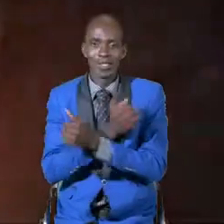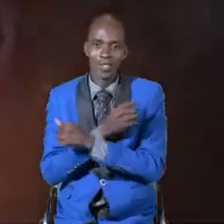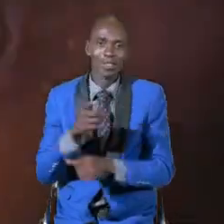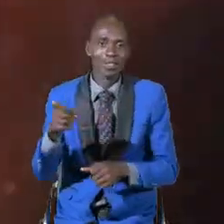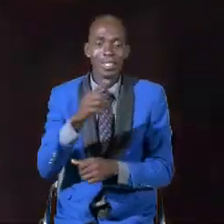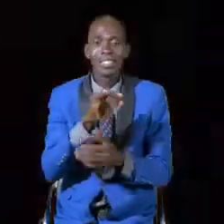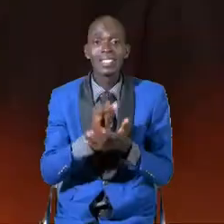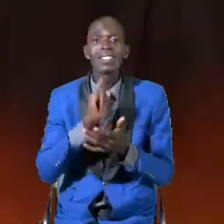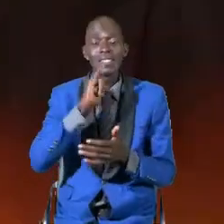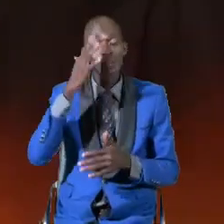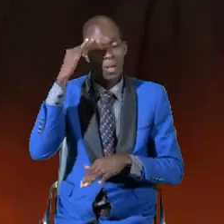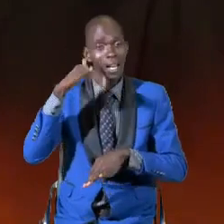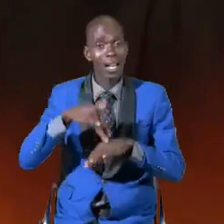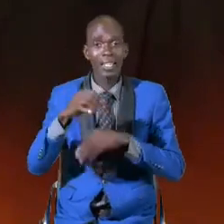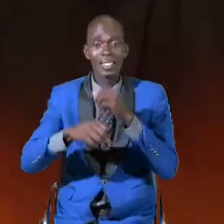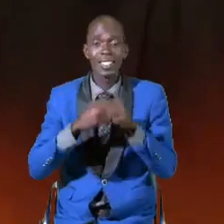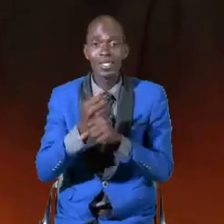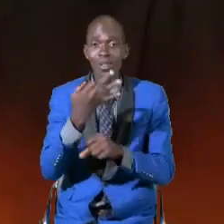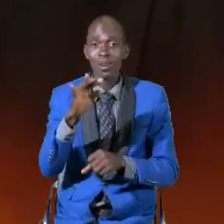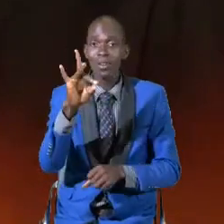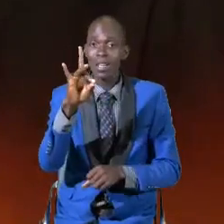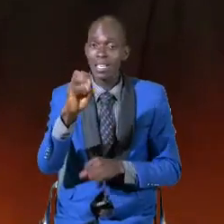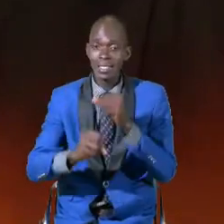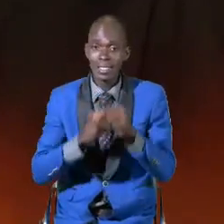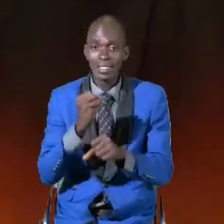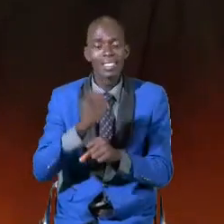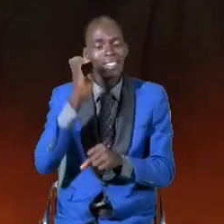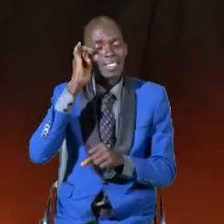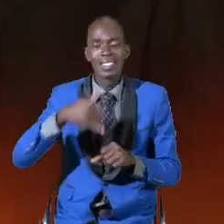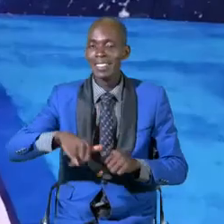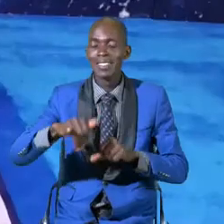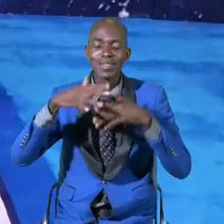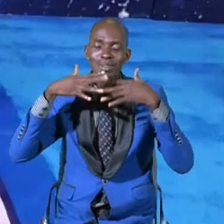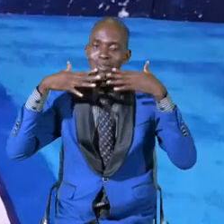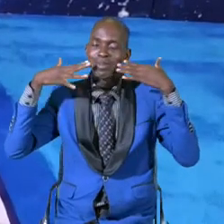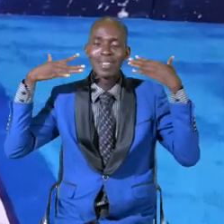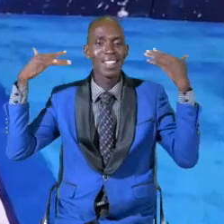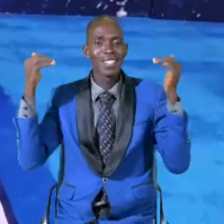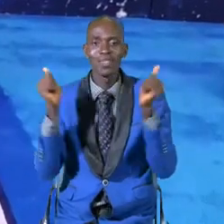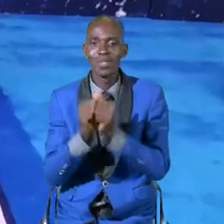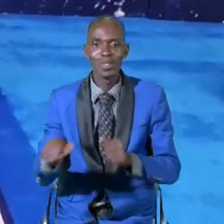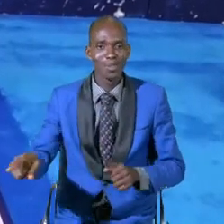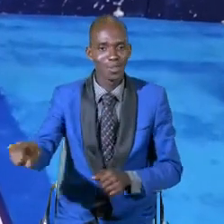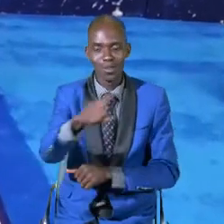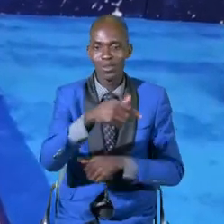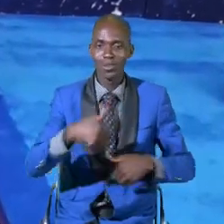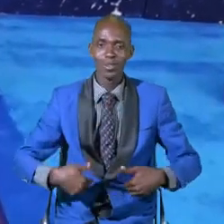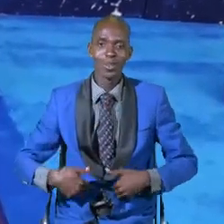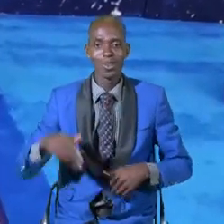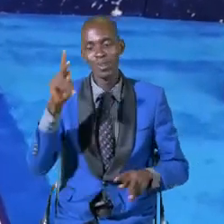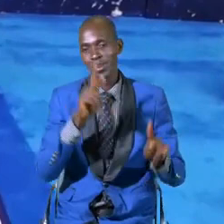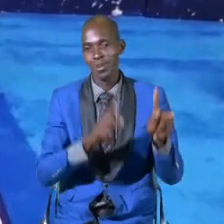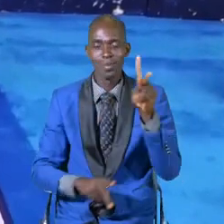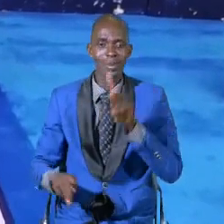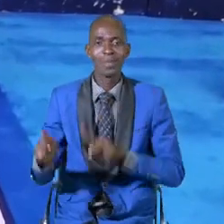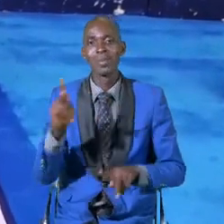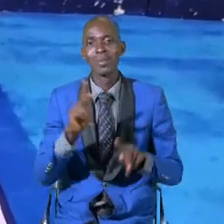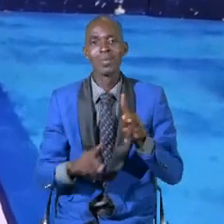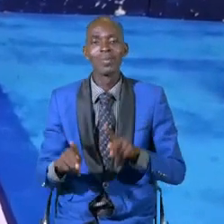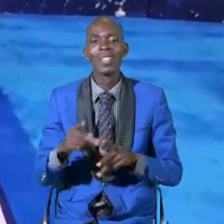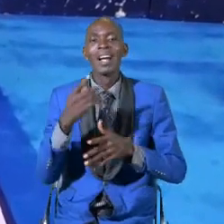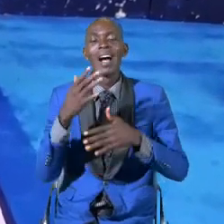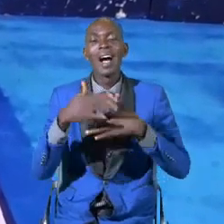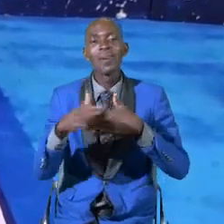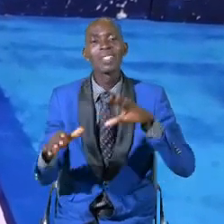80 years, the smile is becoming more beautiful, more warming, sweeter as the days go by. What is the